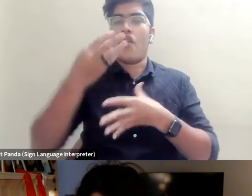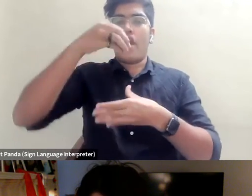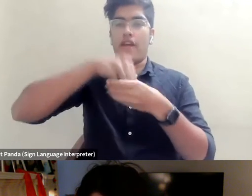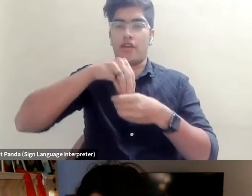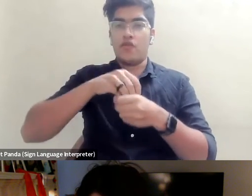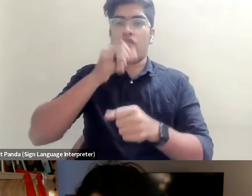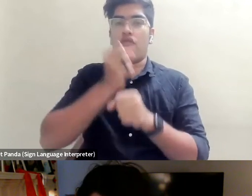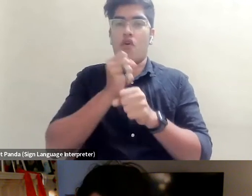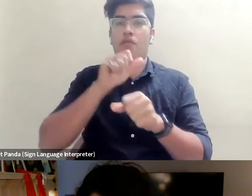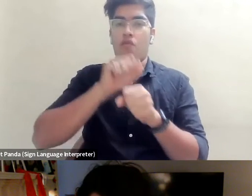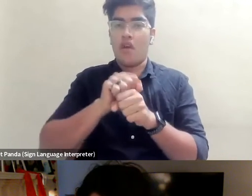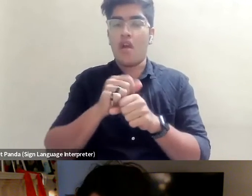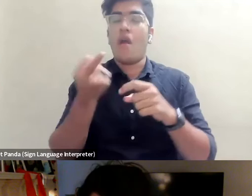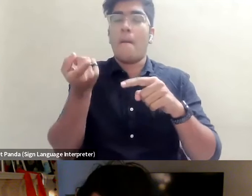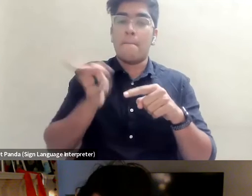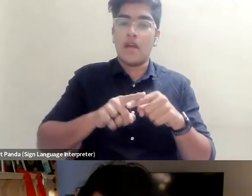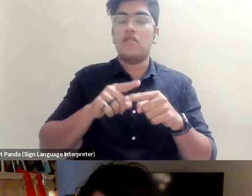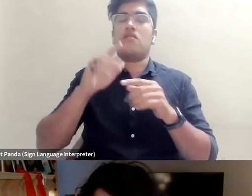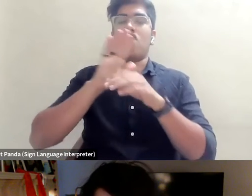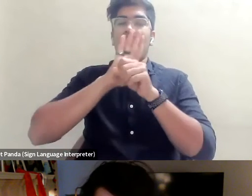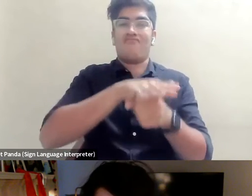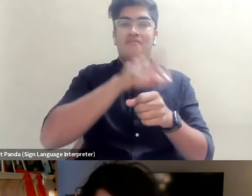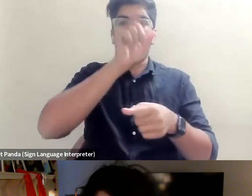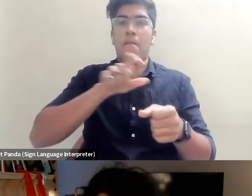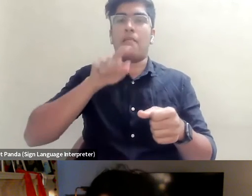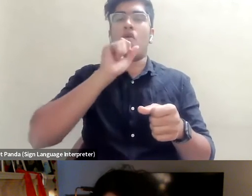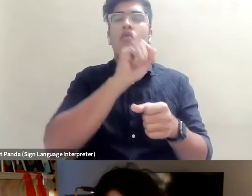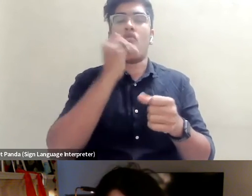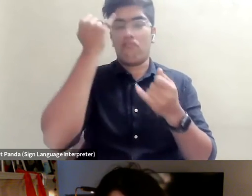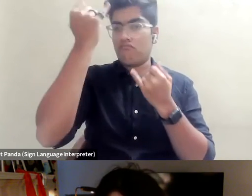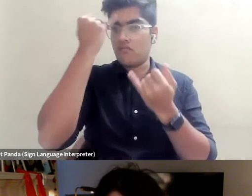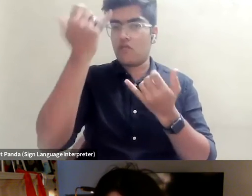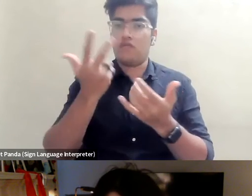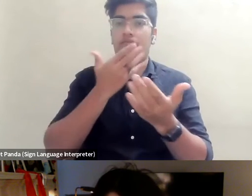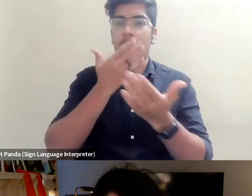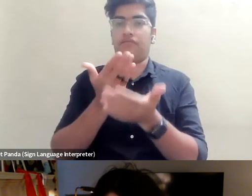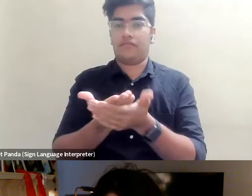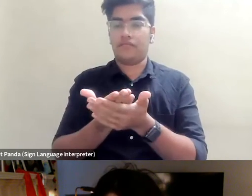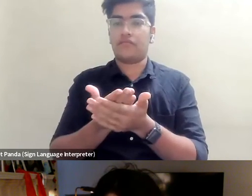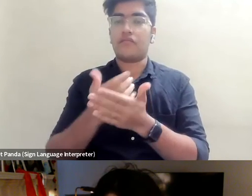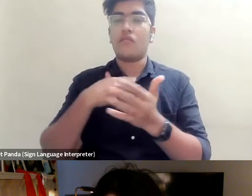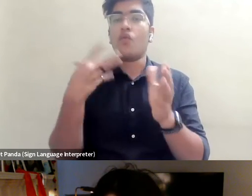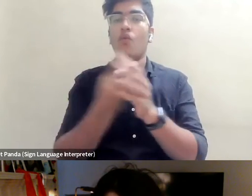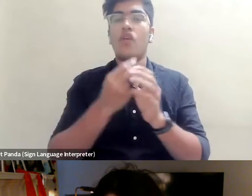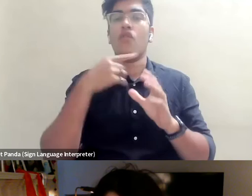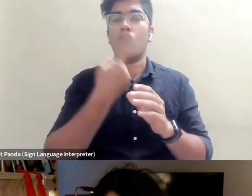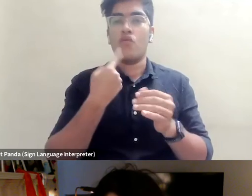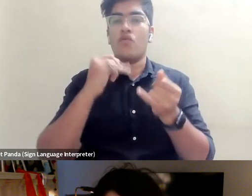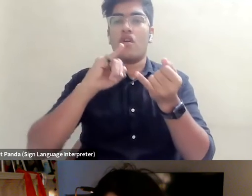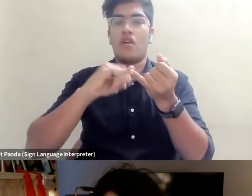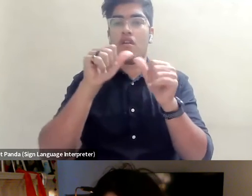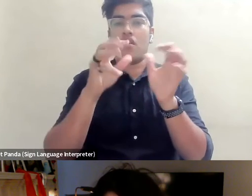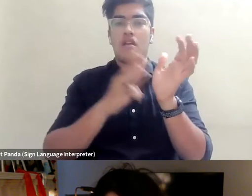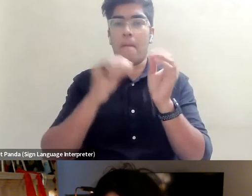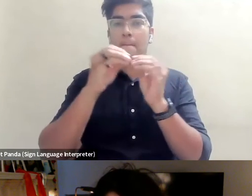for marginalized perspectives. That discussion will feature Sambai Bhagat, Sanjay Jen, Professor